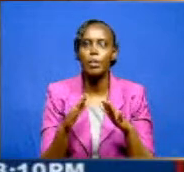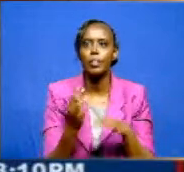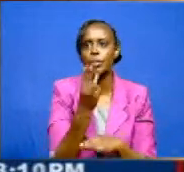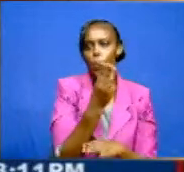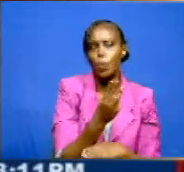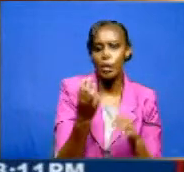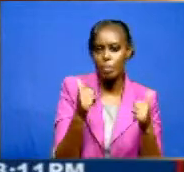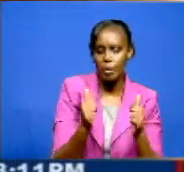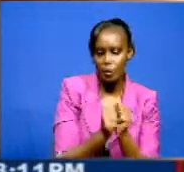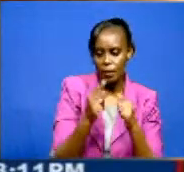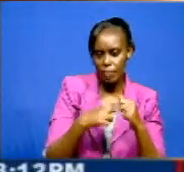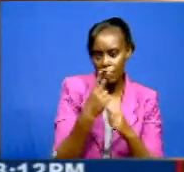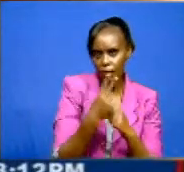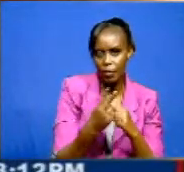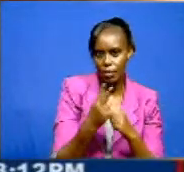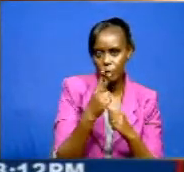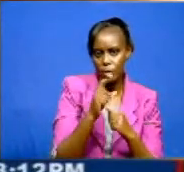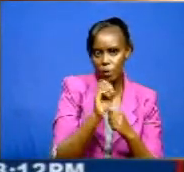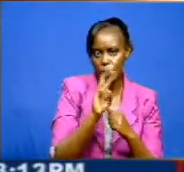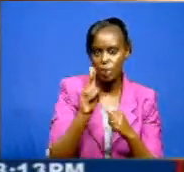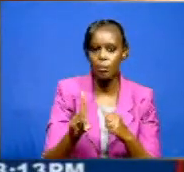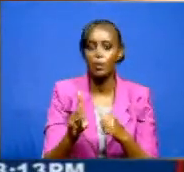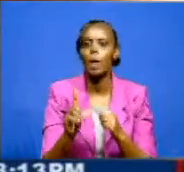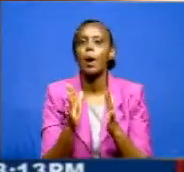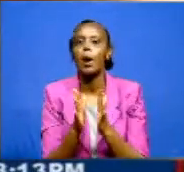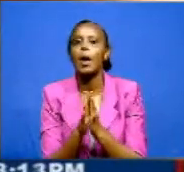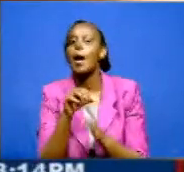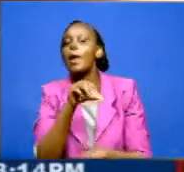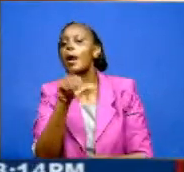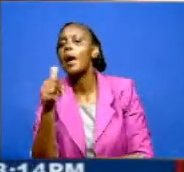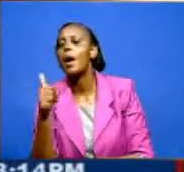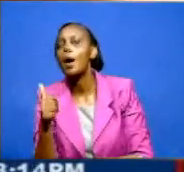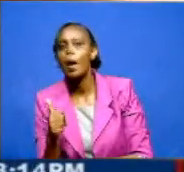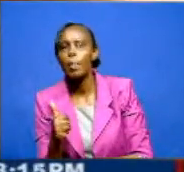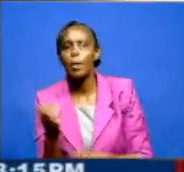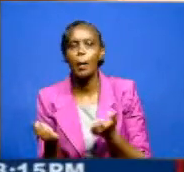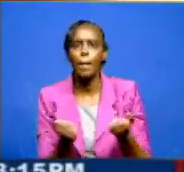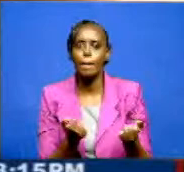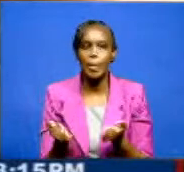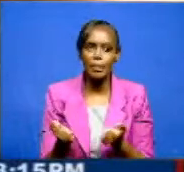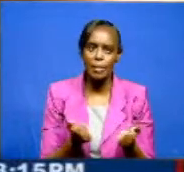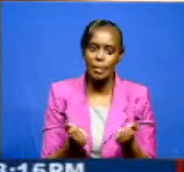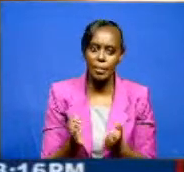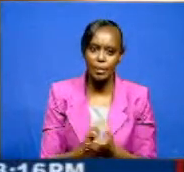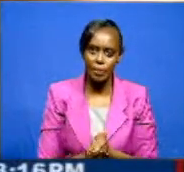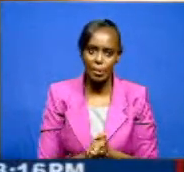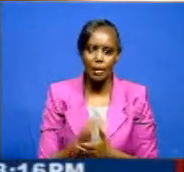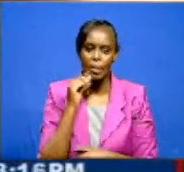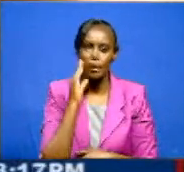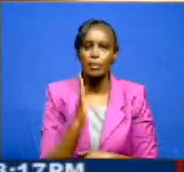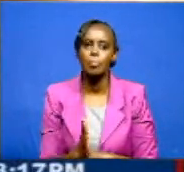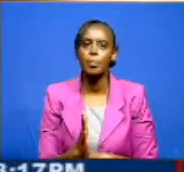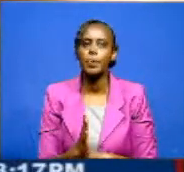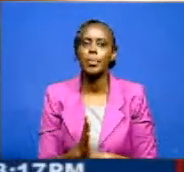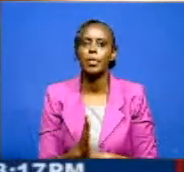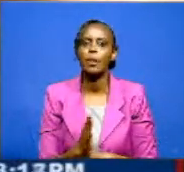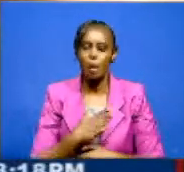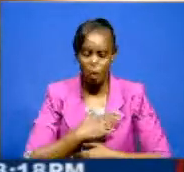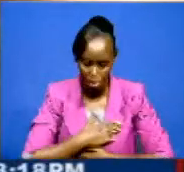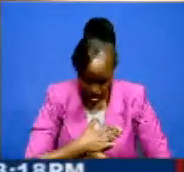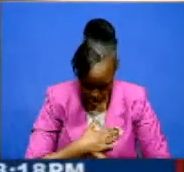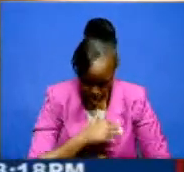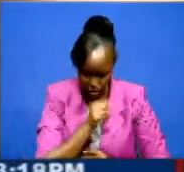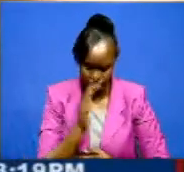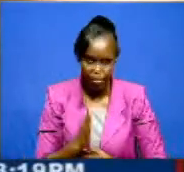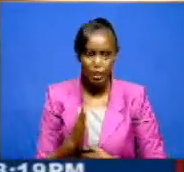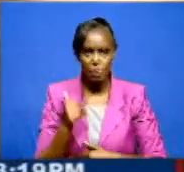Wednesday, 17th February 2021, and any other business. Mr. Speaker, sir, as honorable senators will